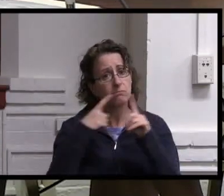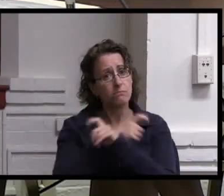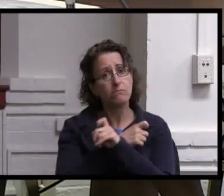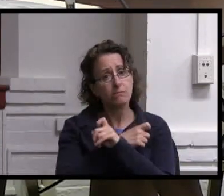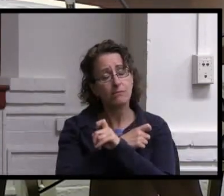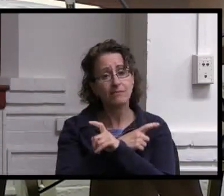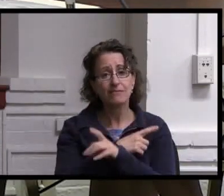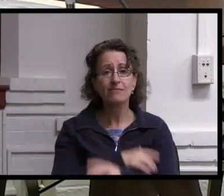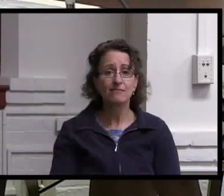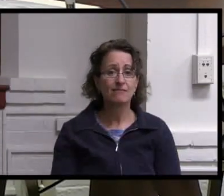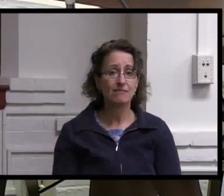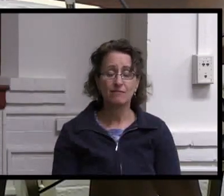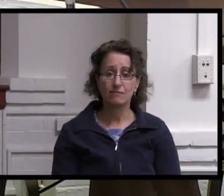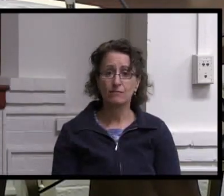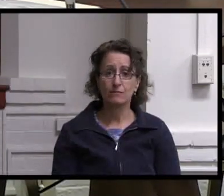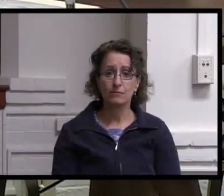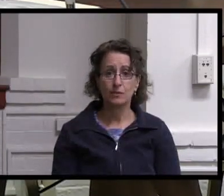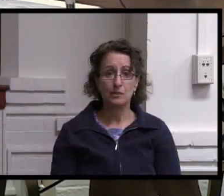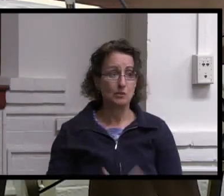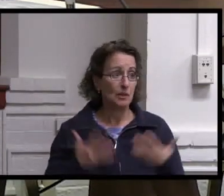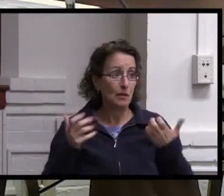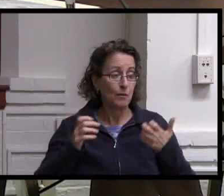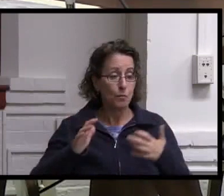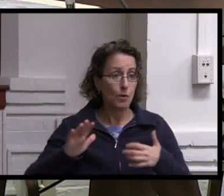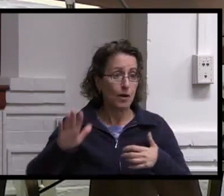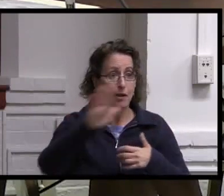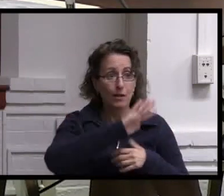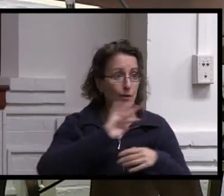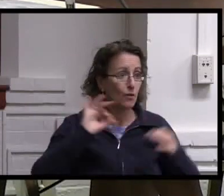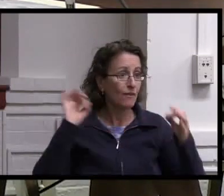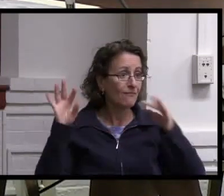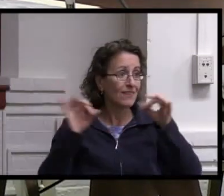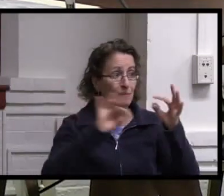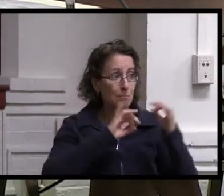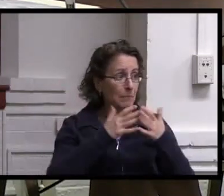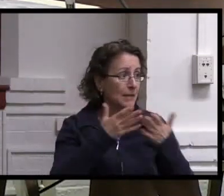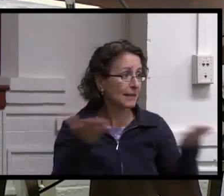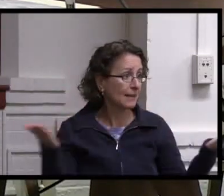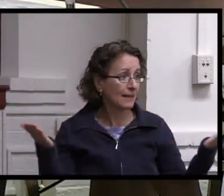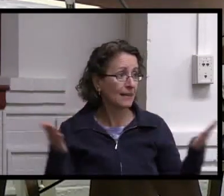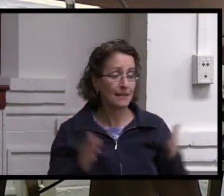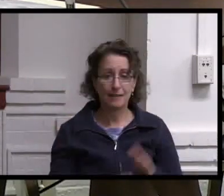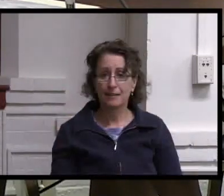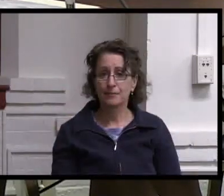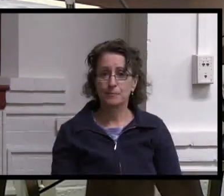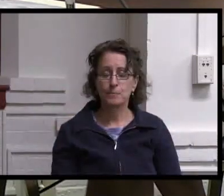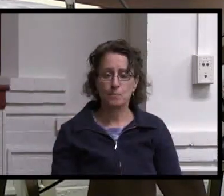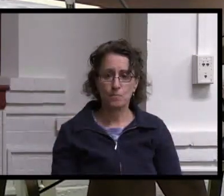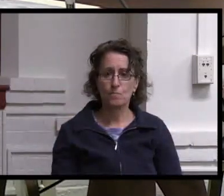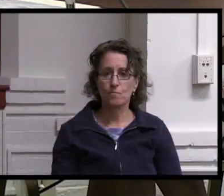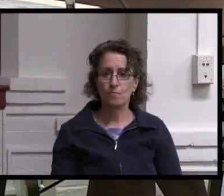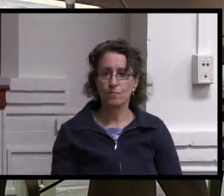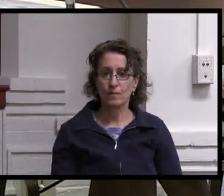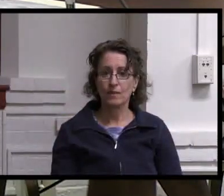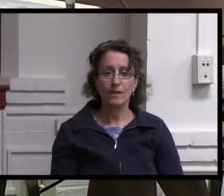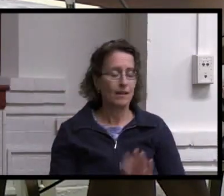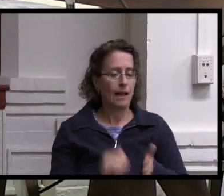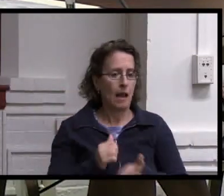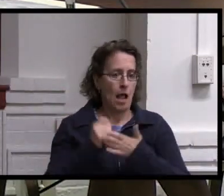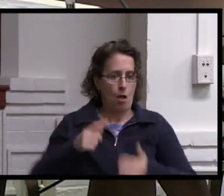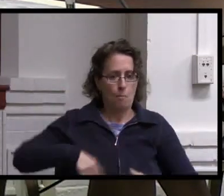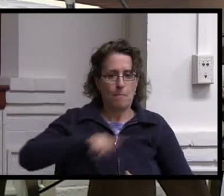really looking forward to hearing from the select board and from everyone who's here so that we can address